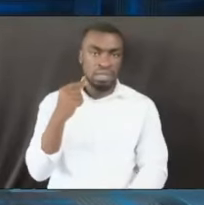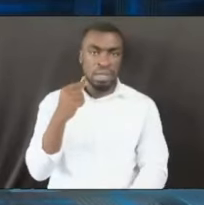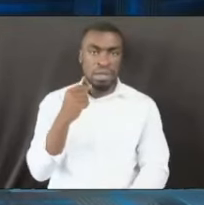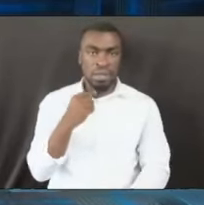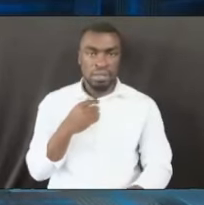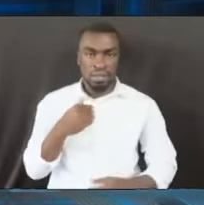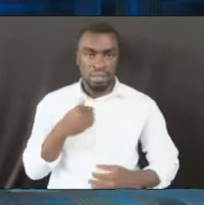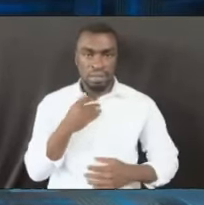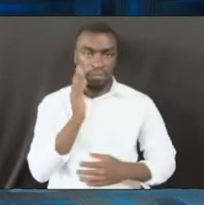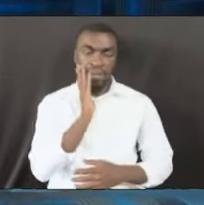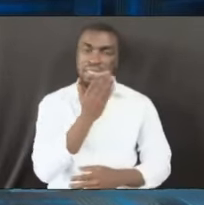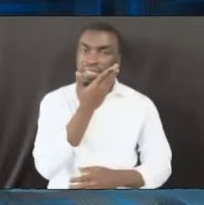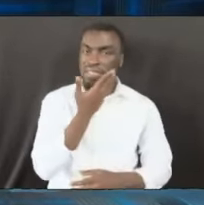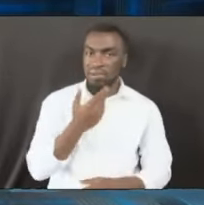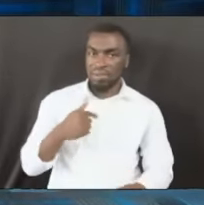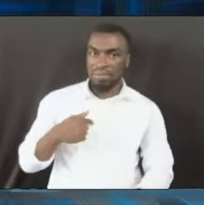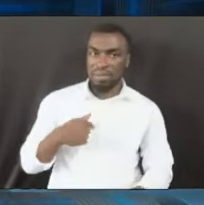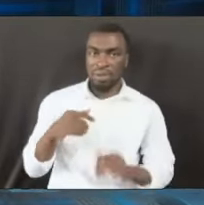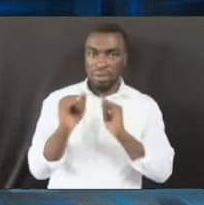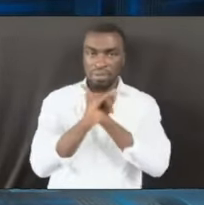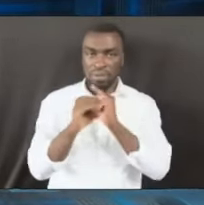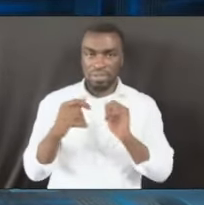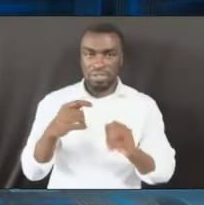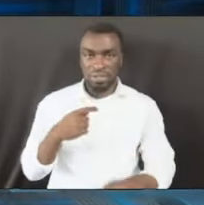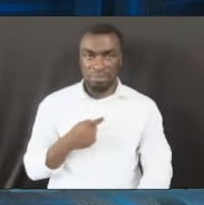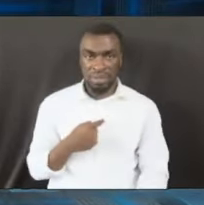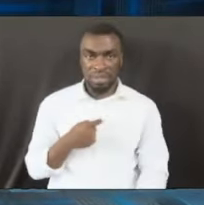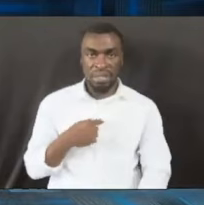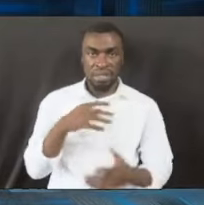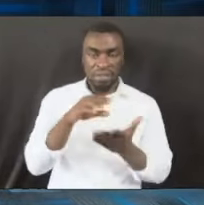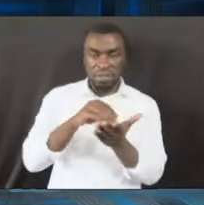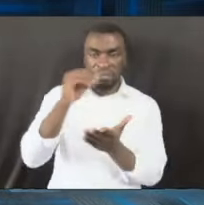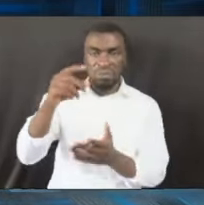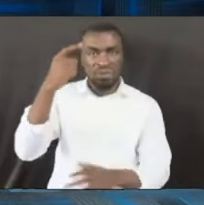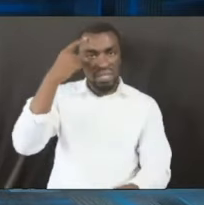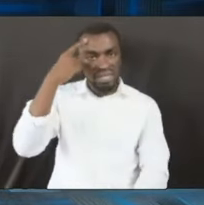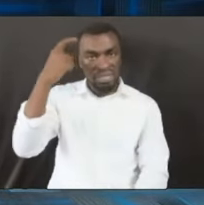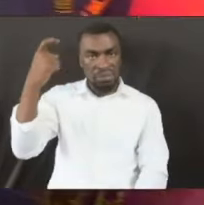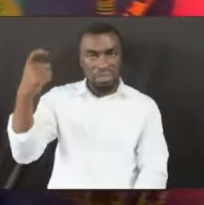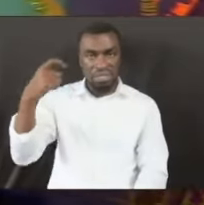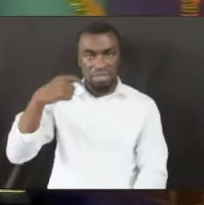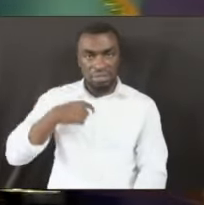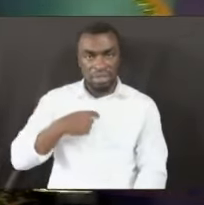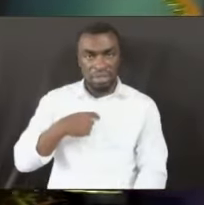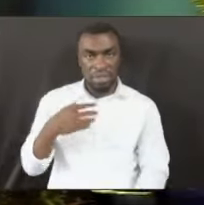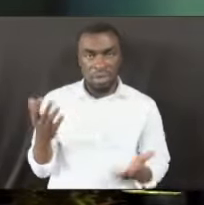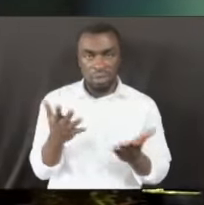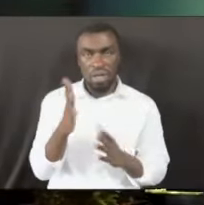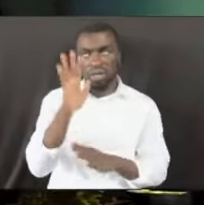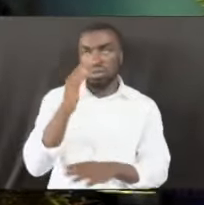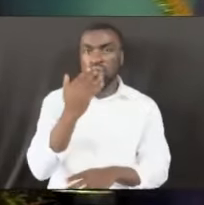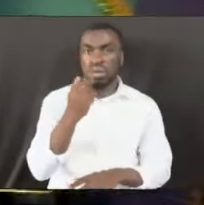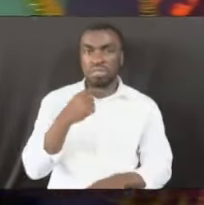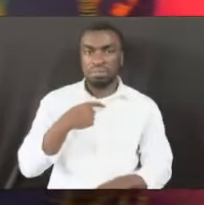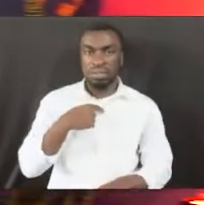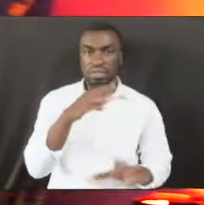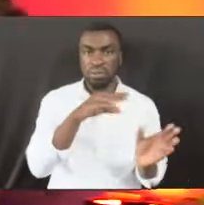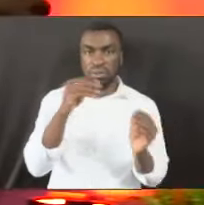to wash me. Remove the stubbornness in me. Where you want me to go, I will go.